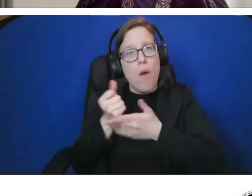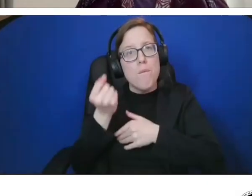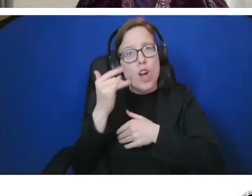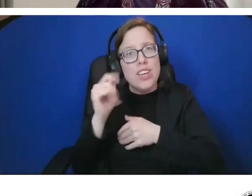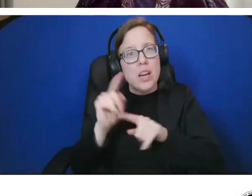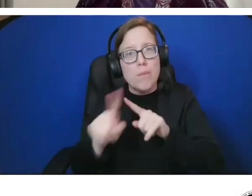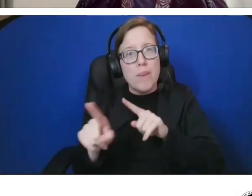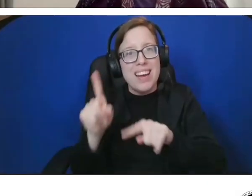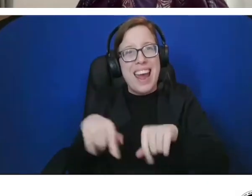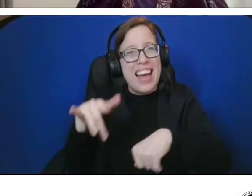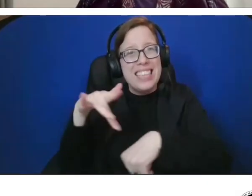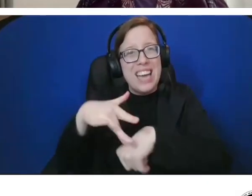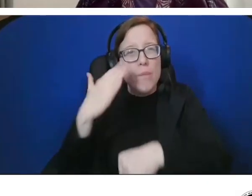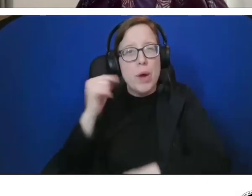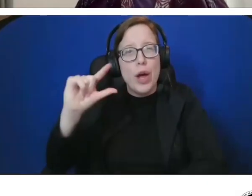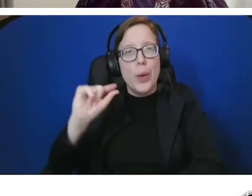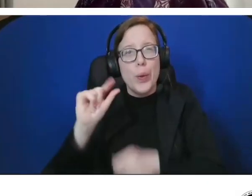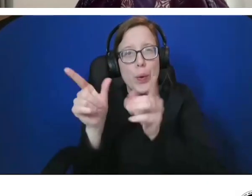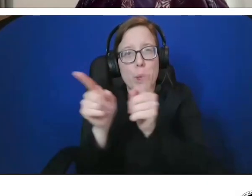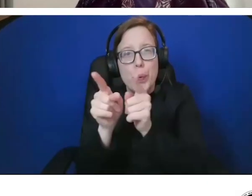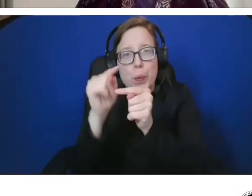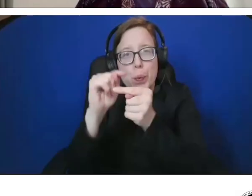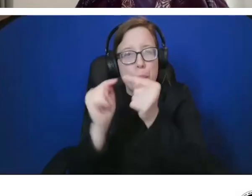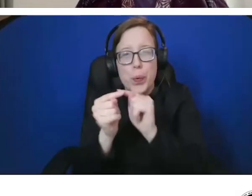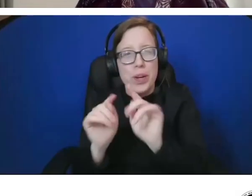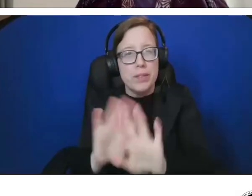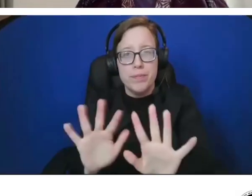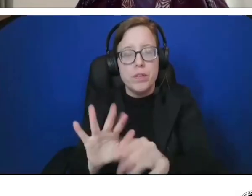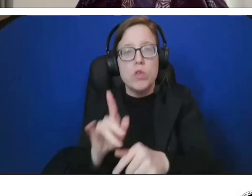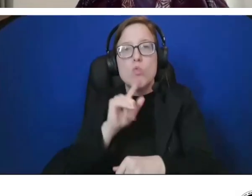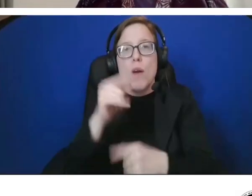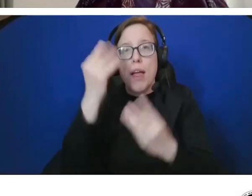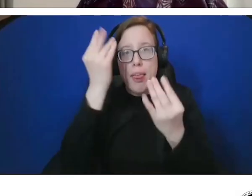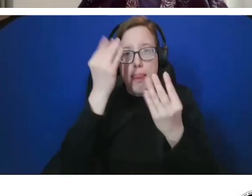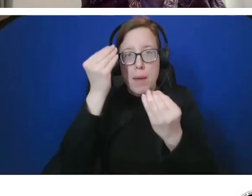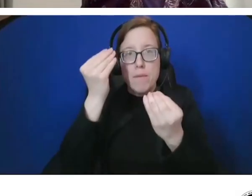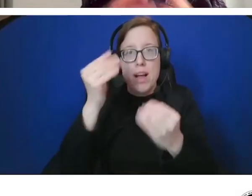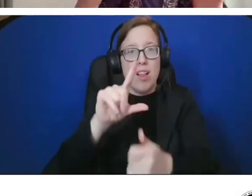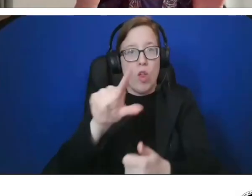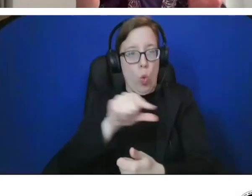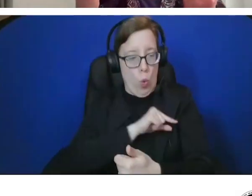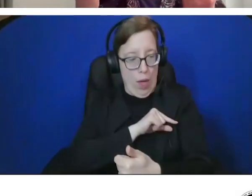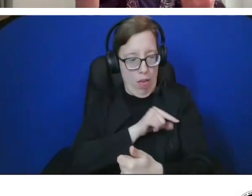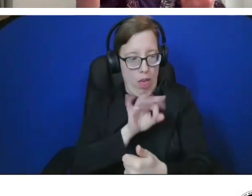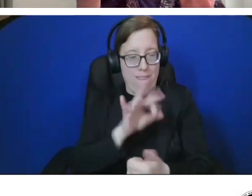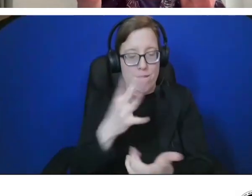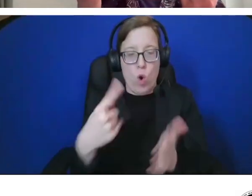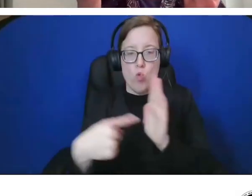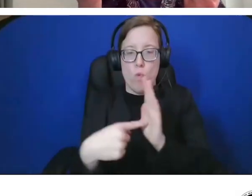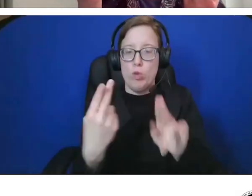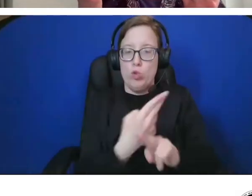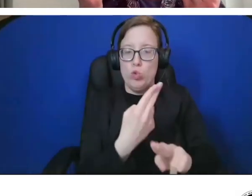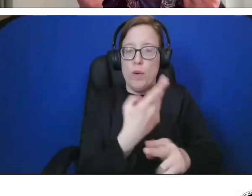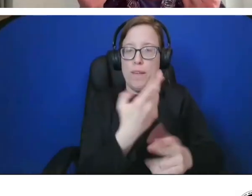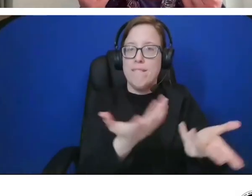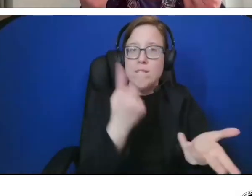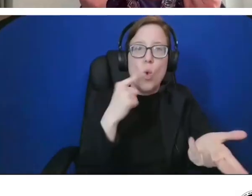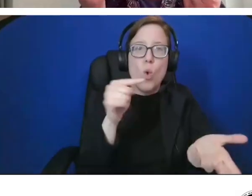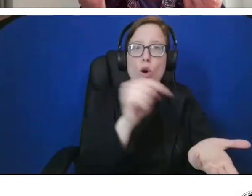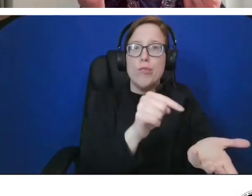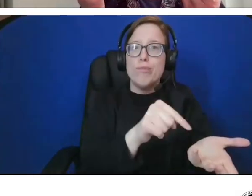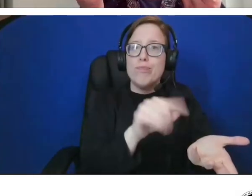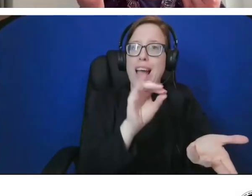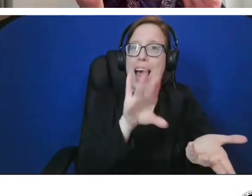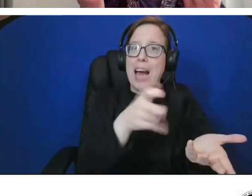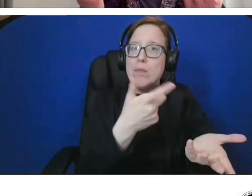you understand it, but you can't touch it. So we have to really think about the quality of the representation in terms